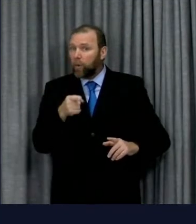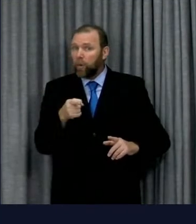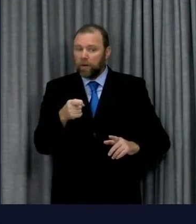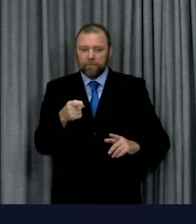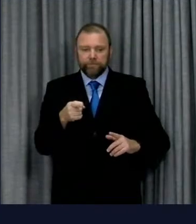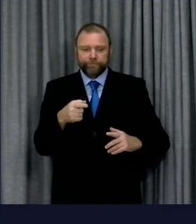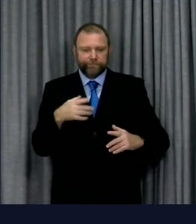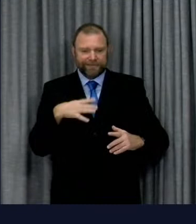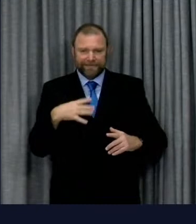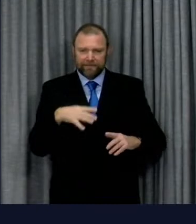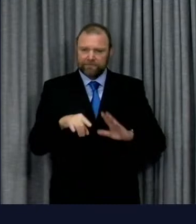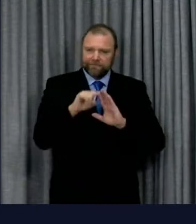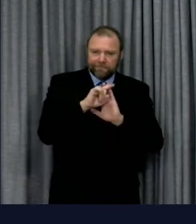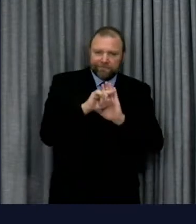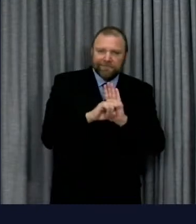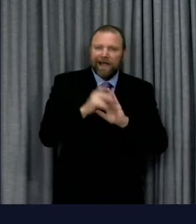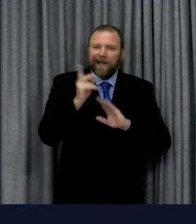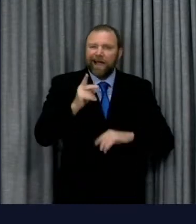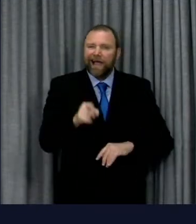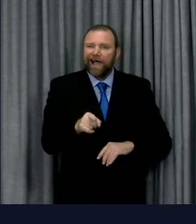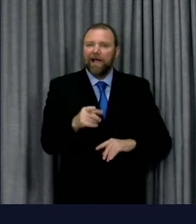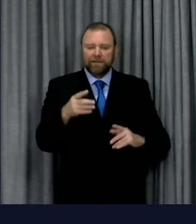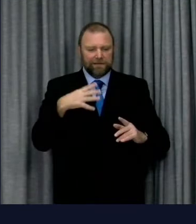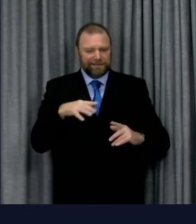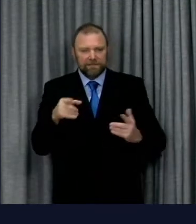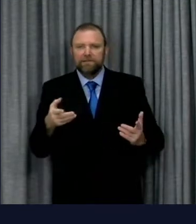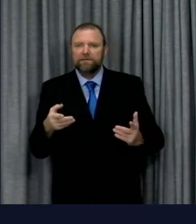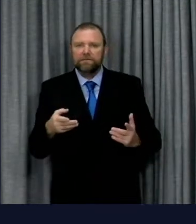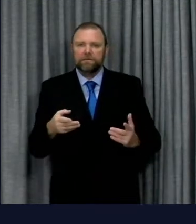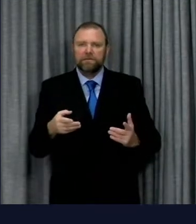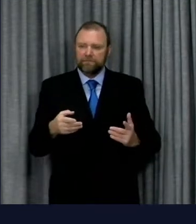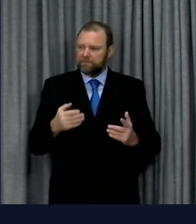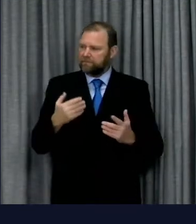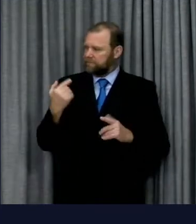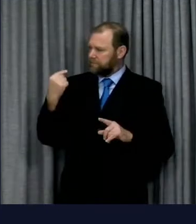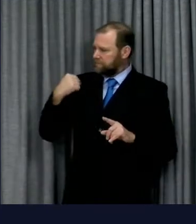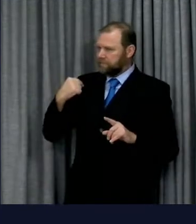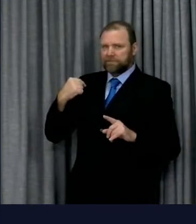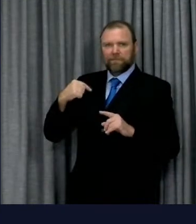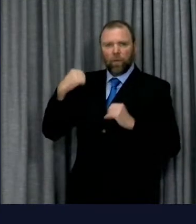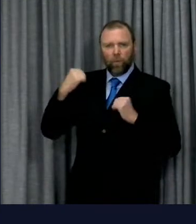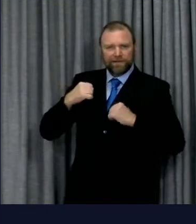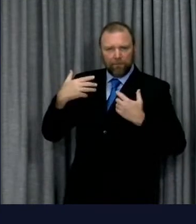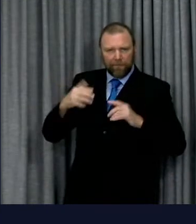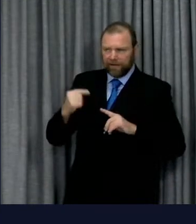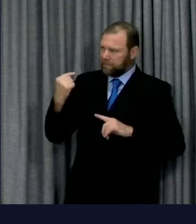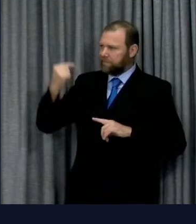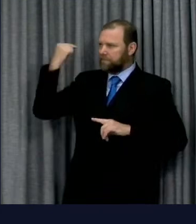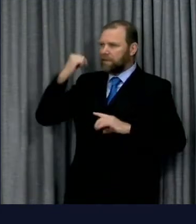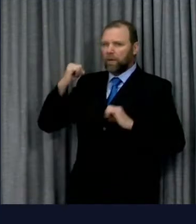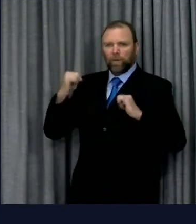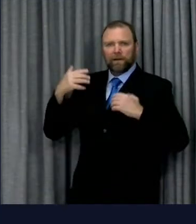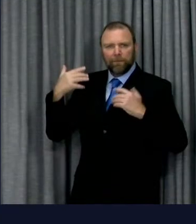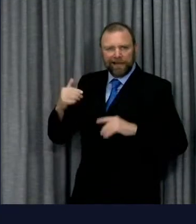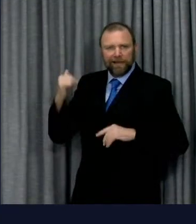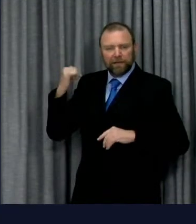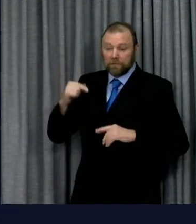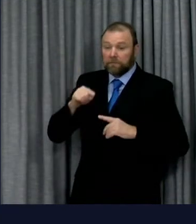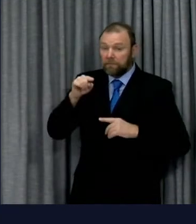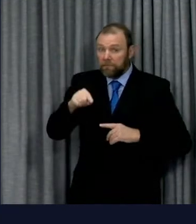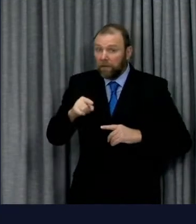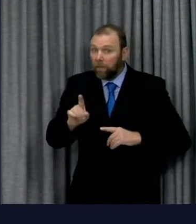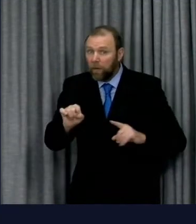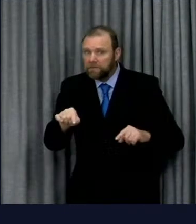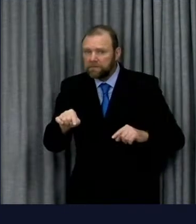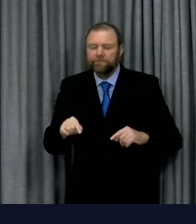without resorting to the sorts of measures that have been needed in the past couple of winters. And I explained that